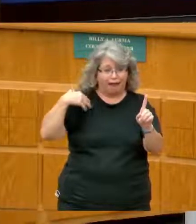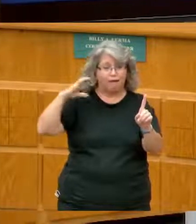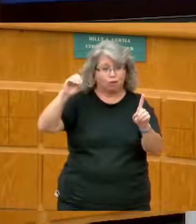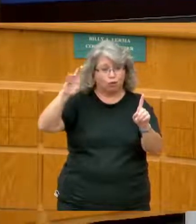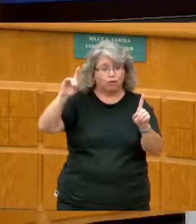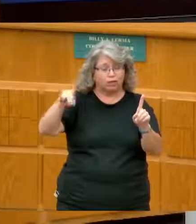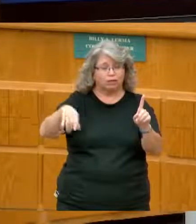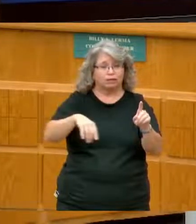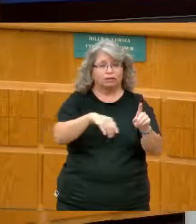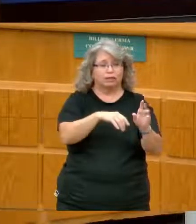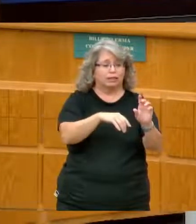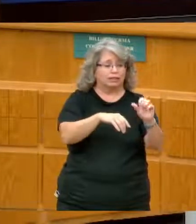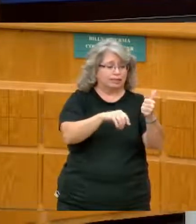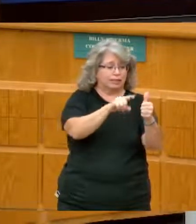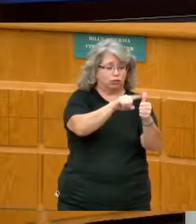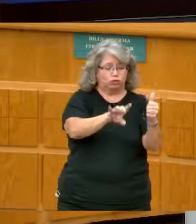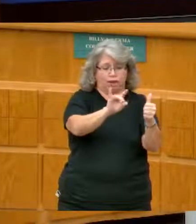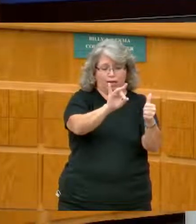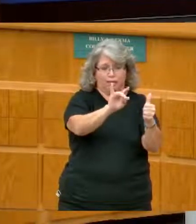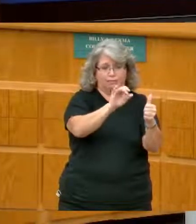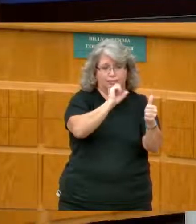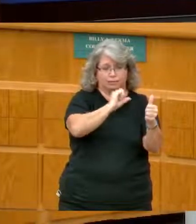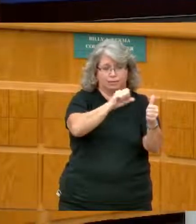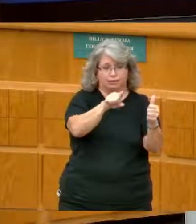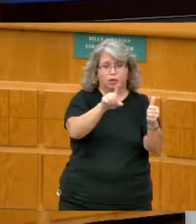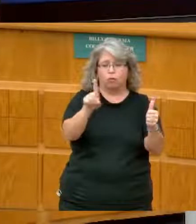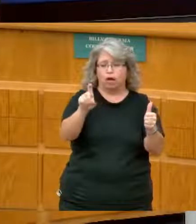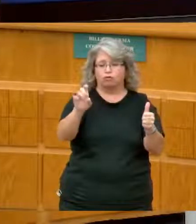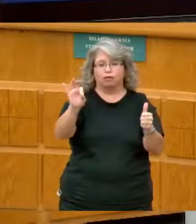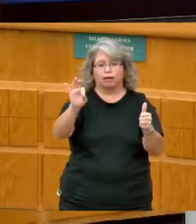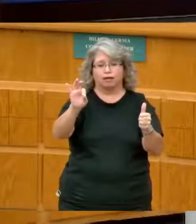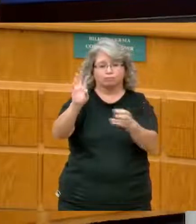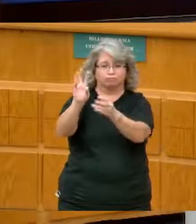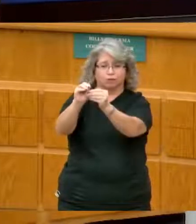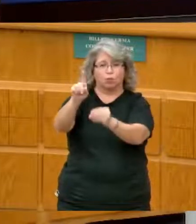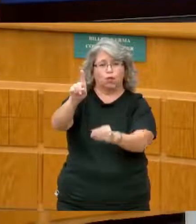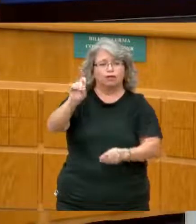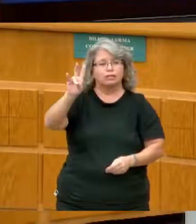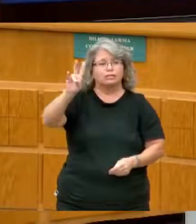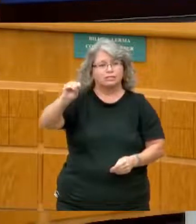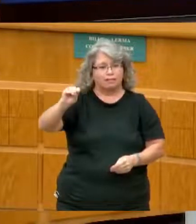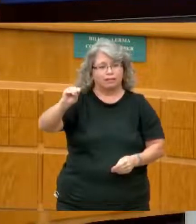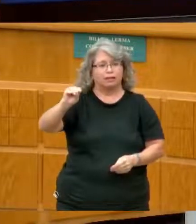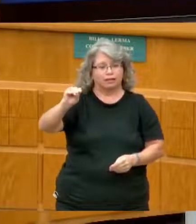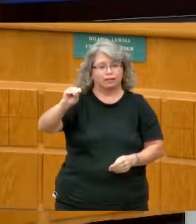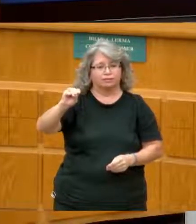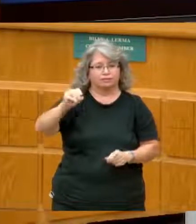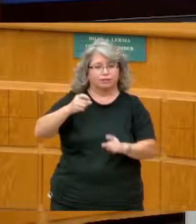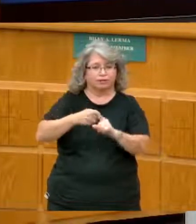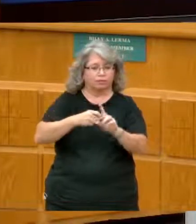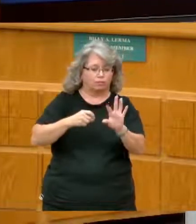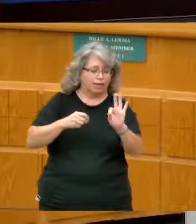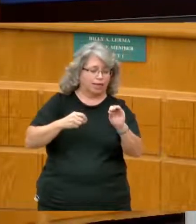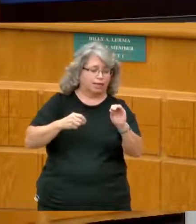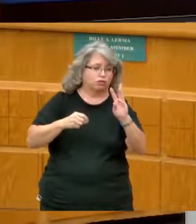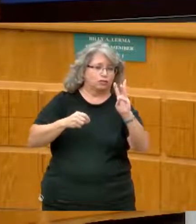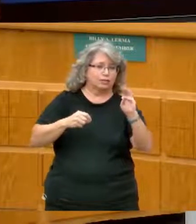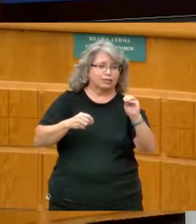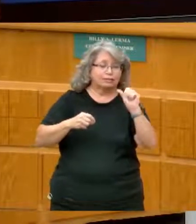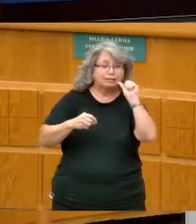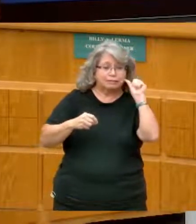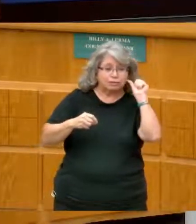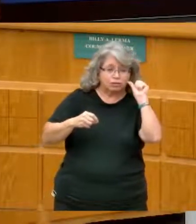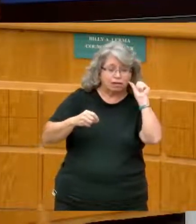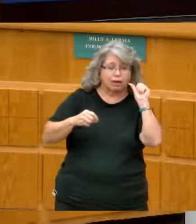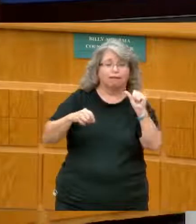and from 10 to 18, you see 109. So a total of 170 of the 960 positive cases yesterday